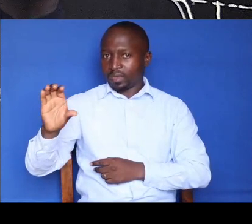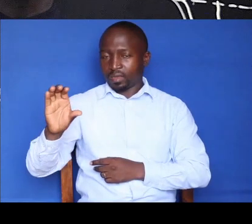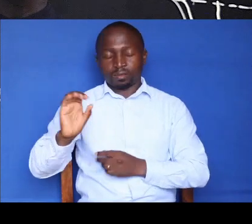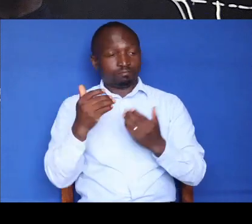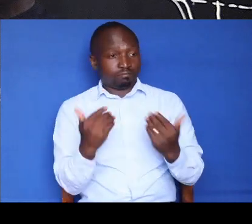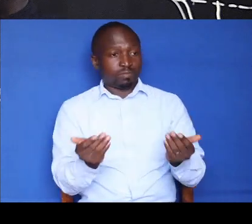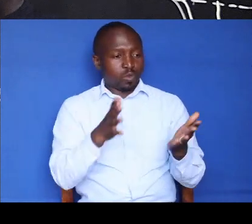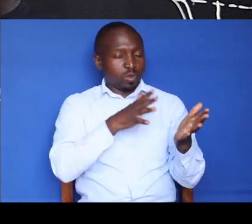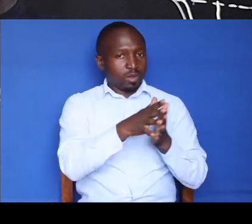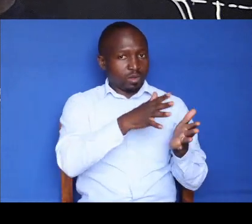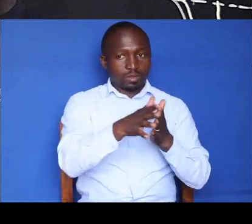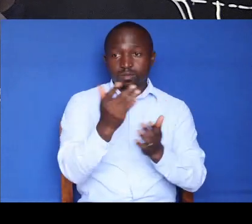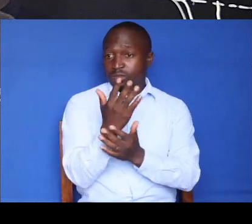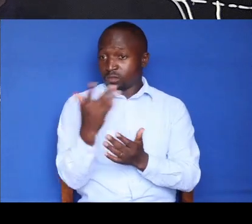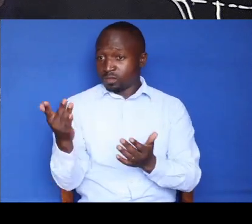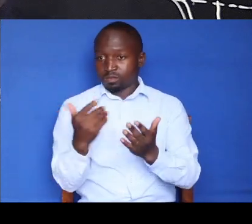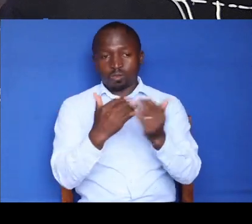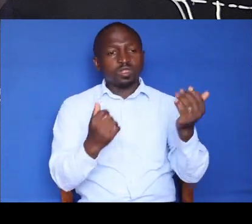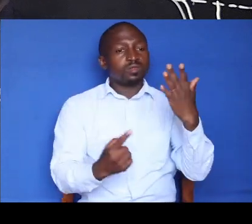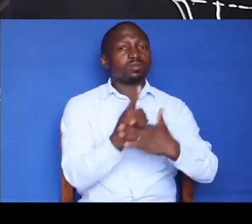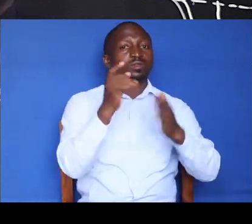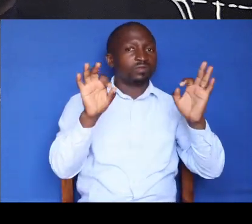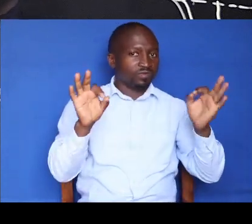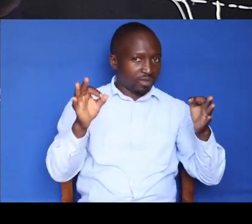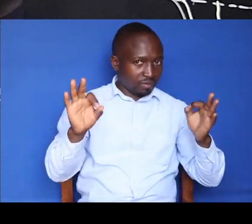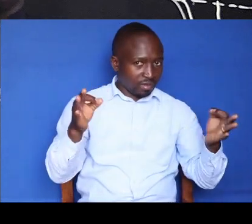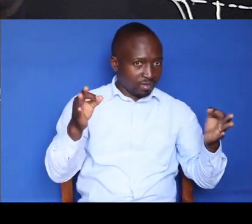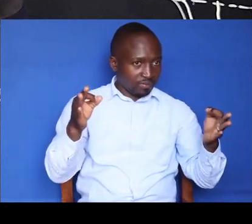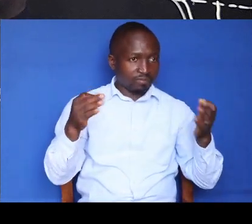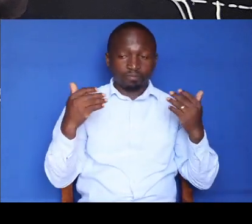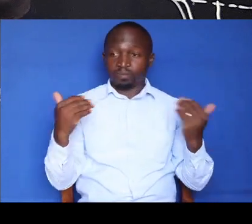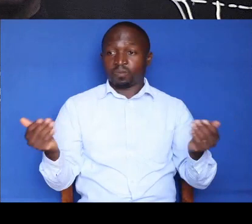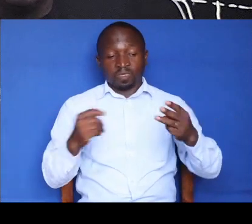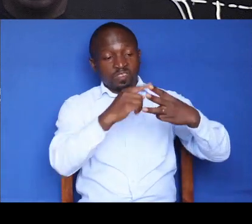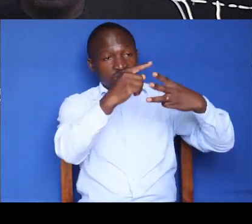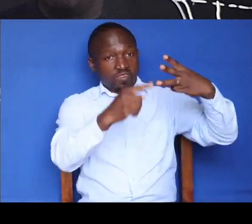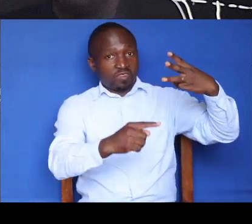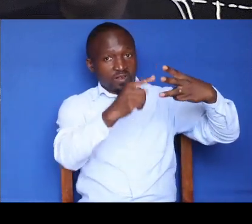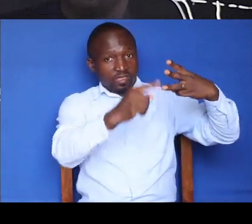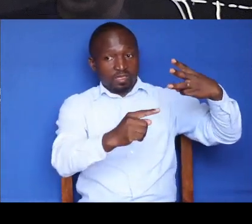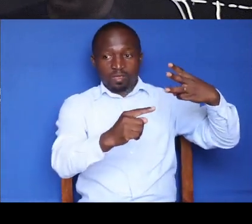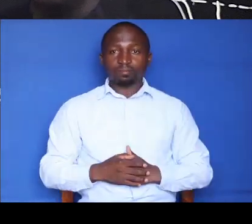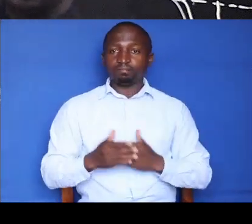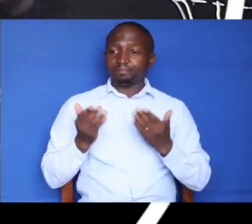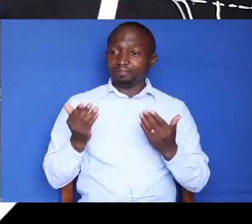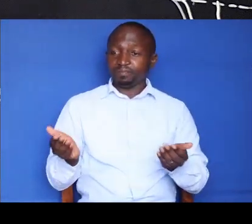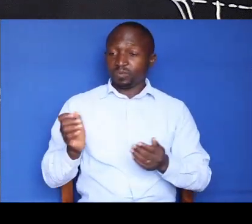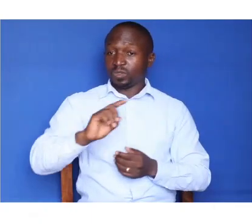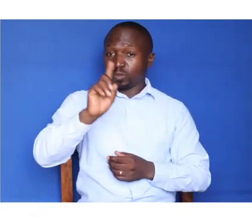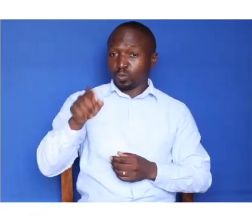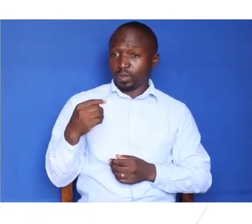consideration the mode of occurrence. The three are of distinctive mode of occurrence. I hope we are together